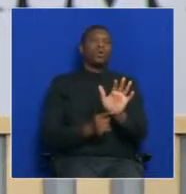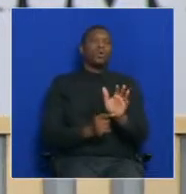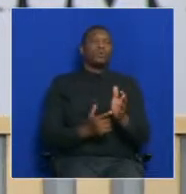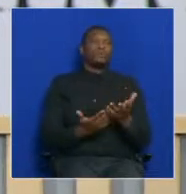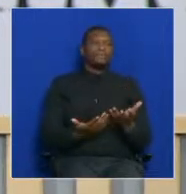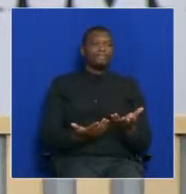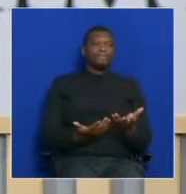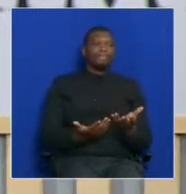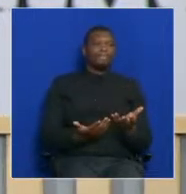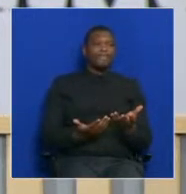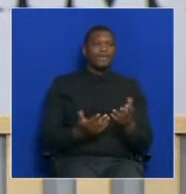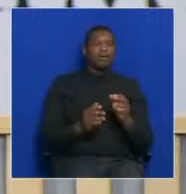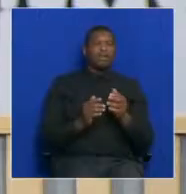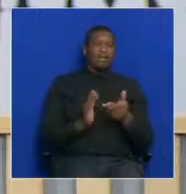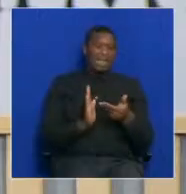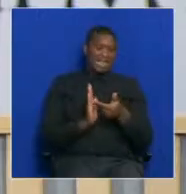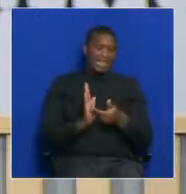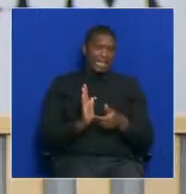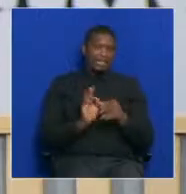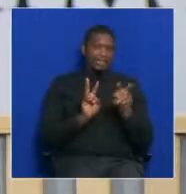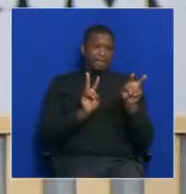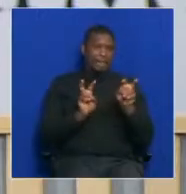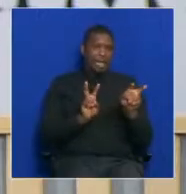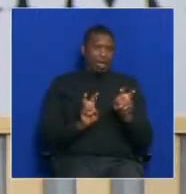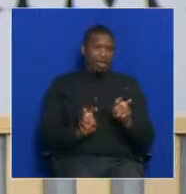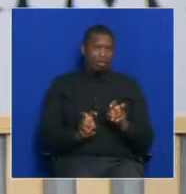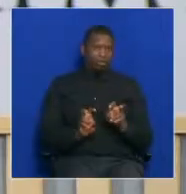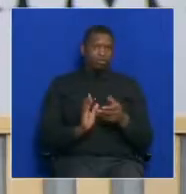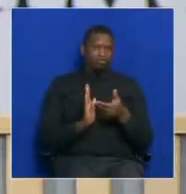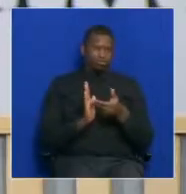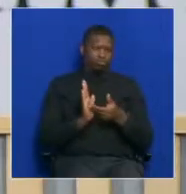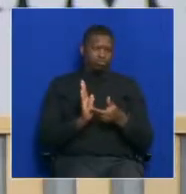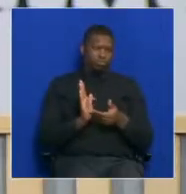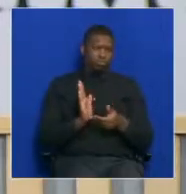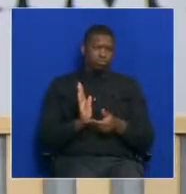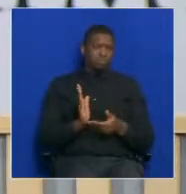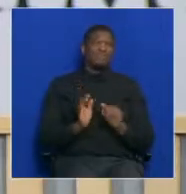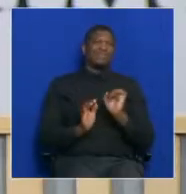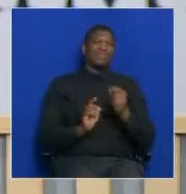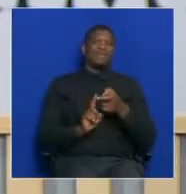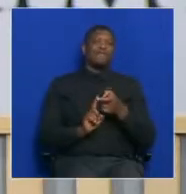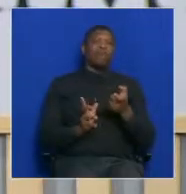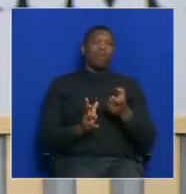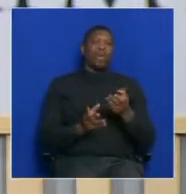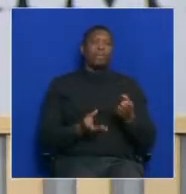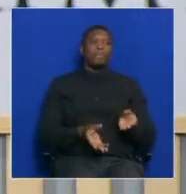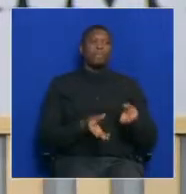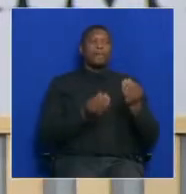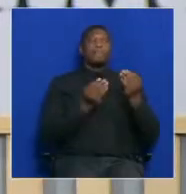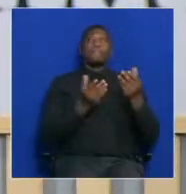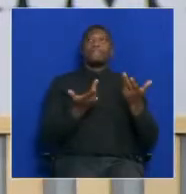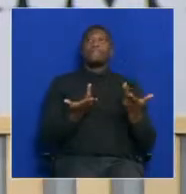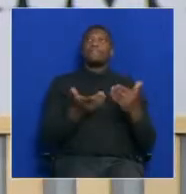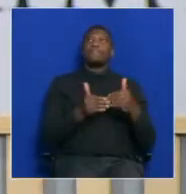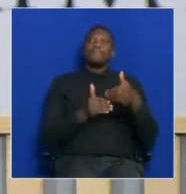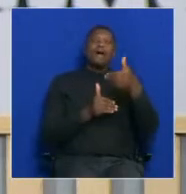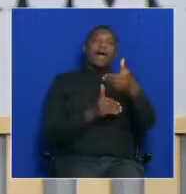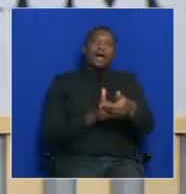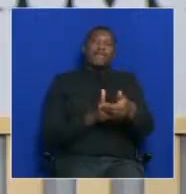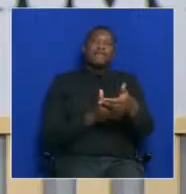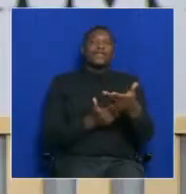these matters are the matters that came after those